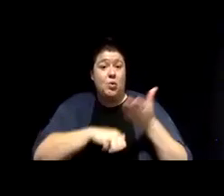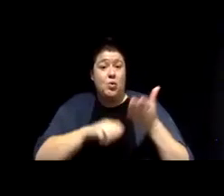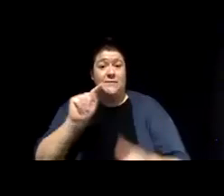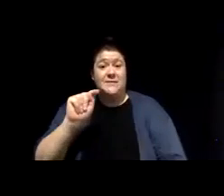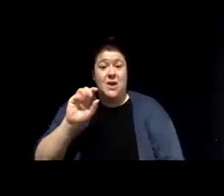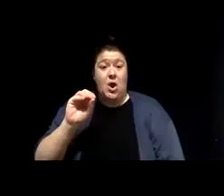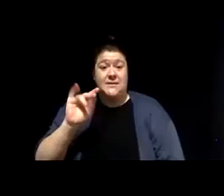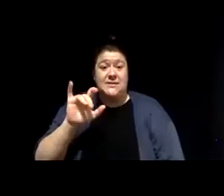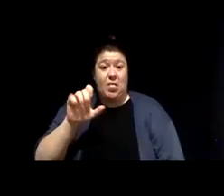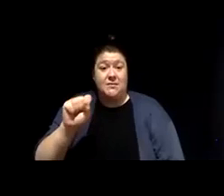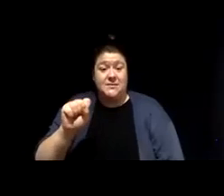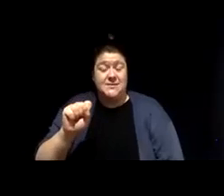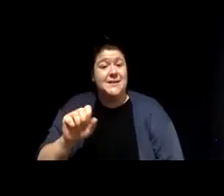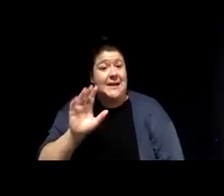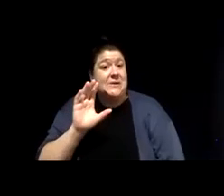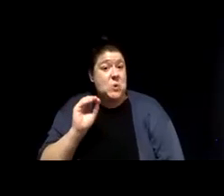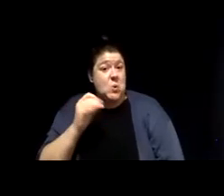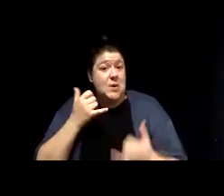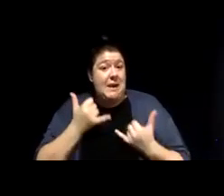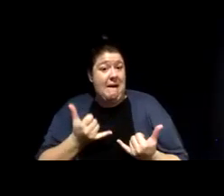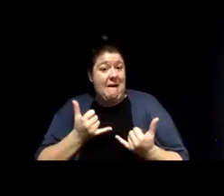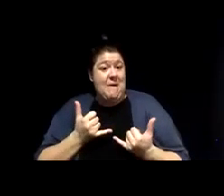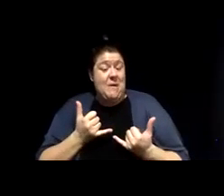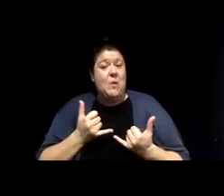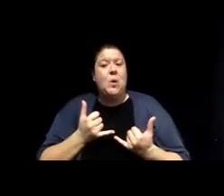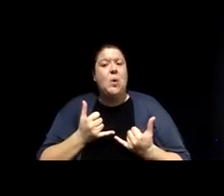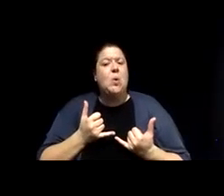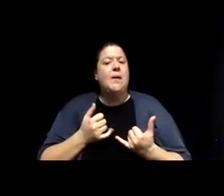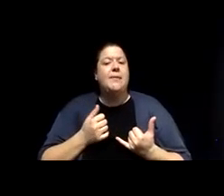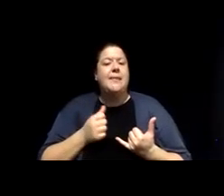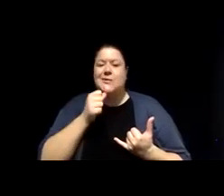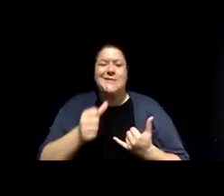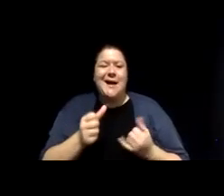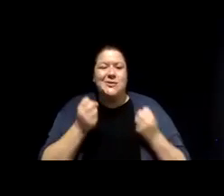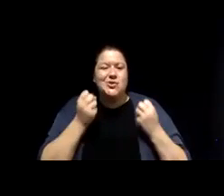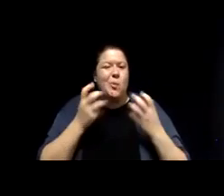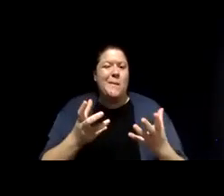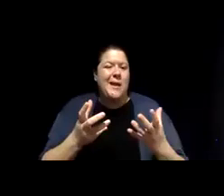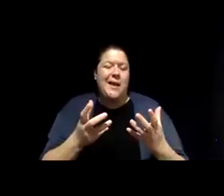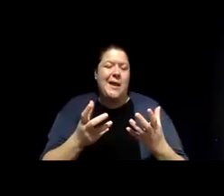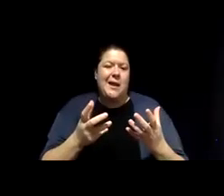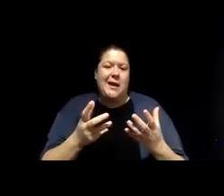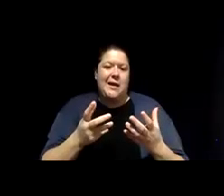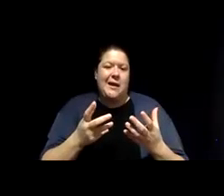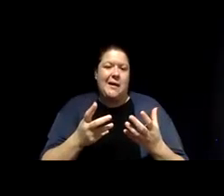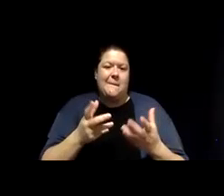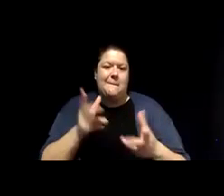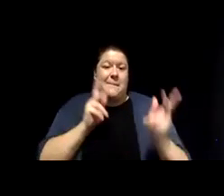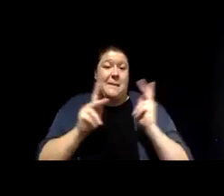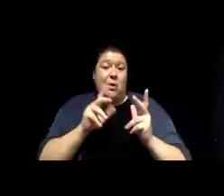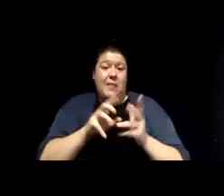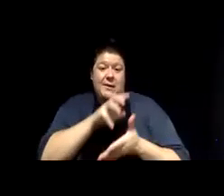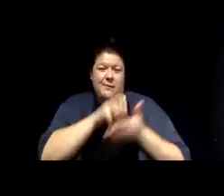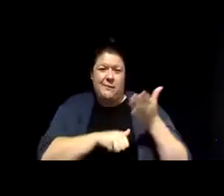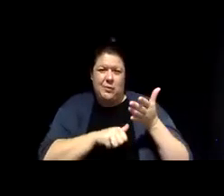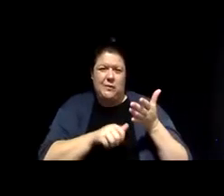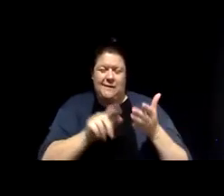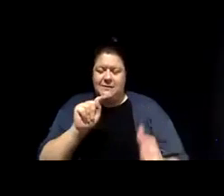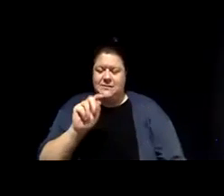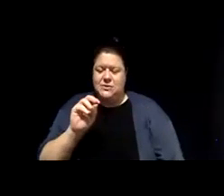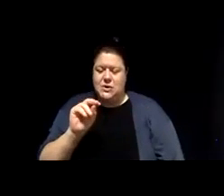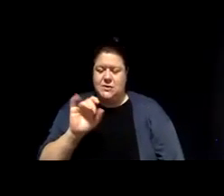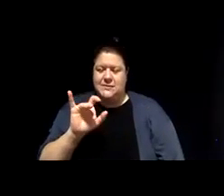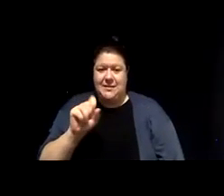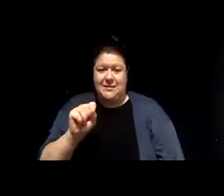of infections. And so now they have kind of cut back on the number of tonsillectomies that are done, and try to